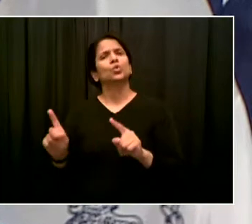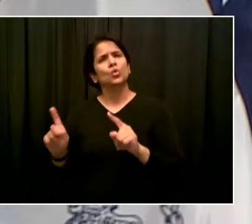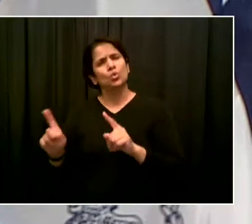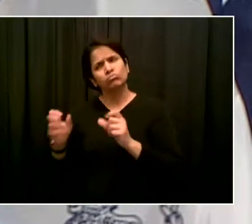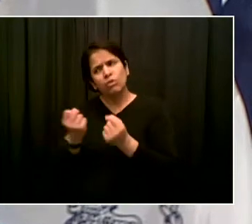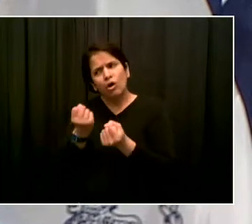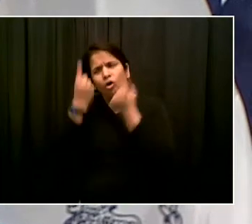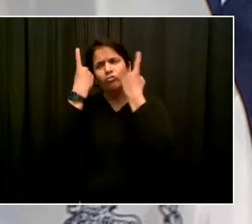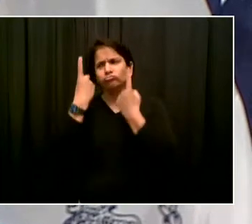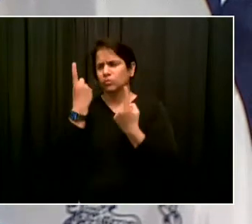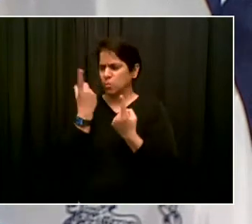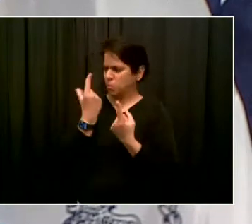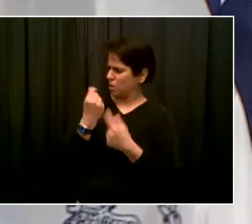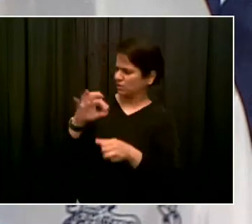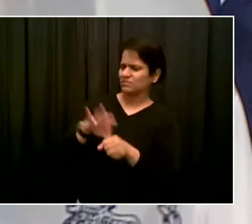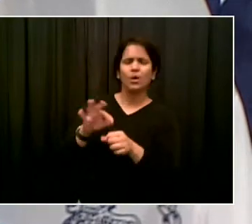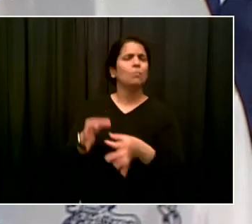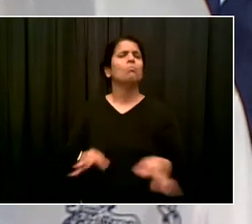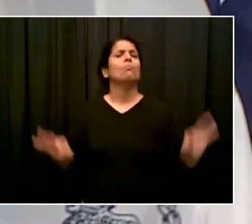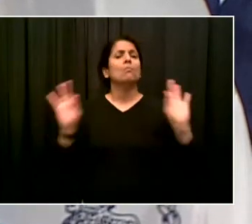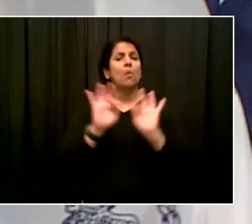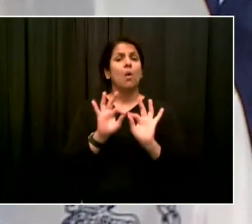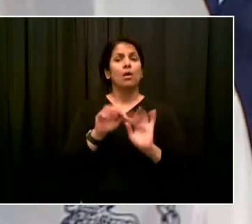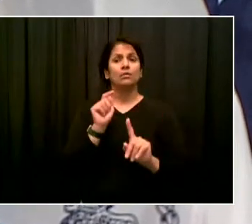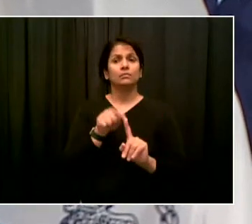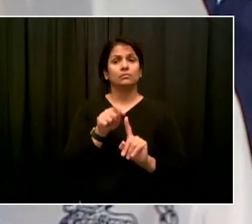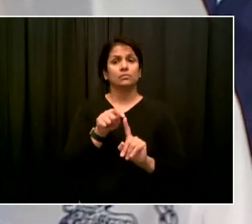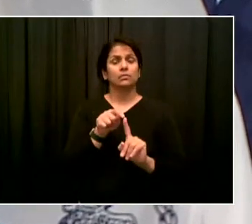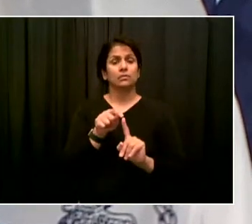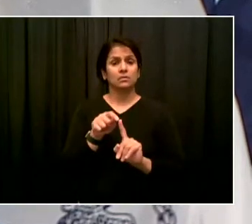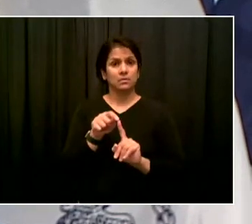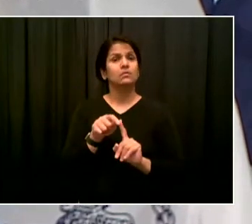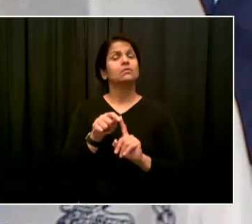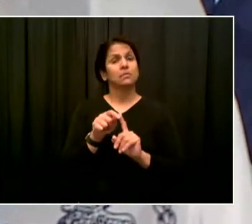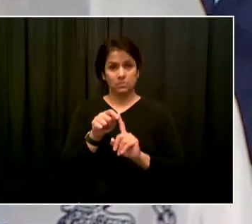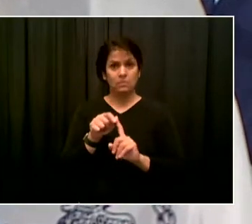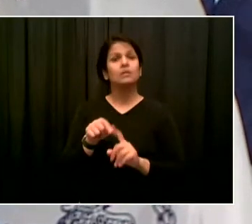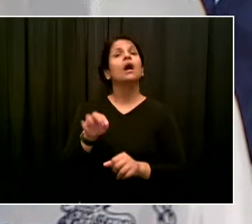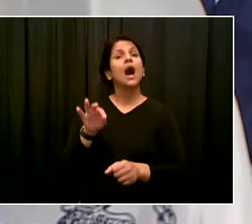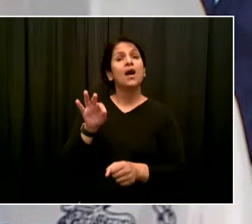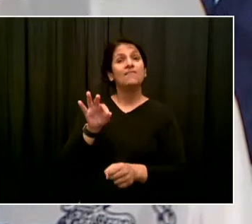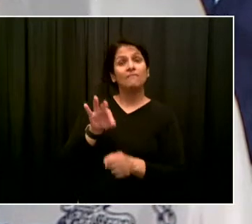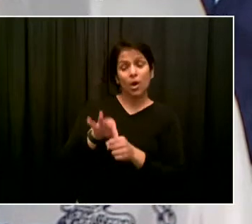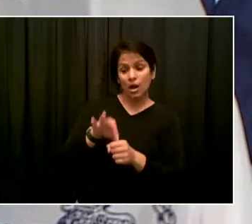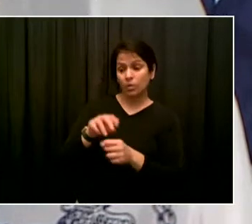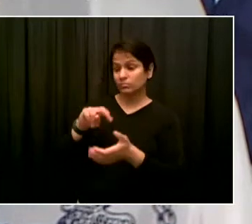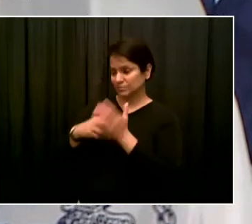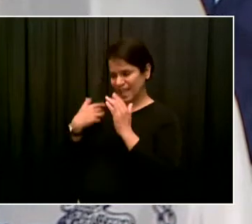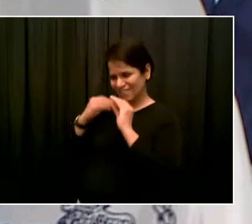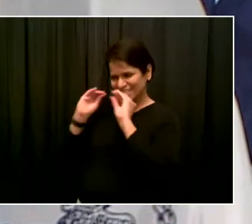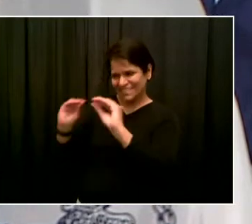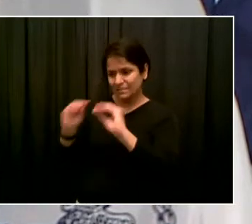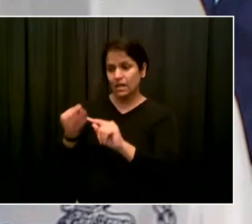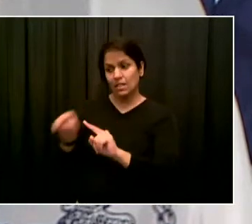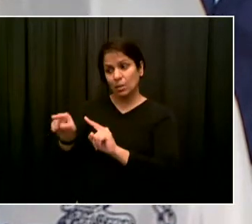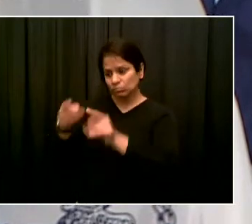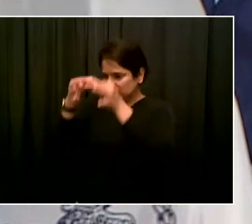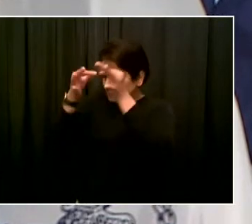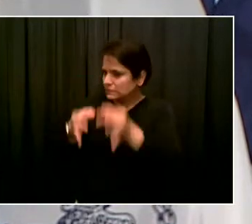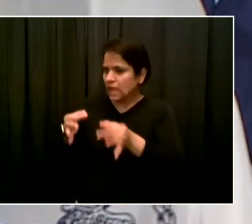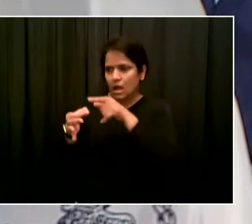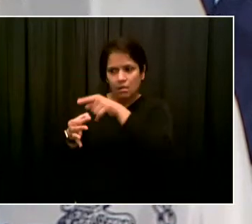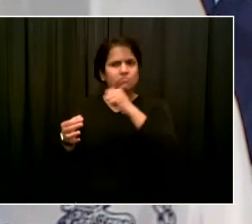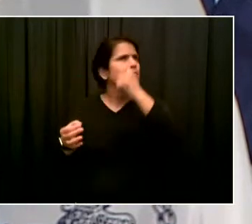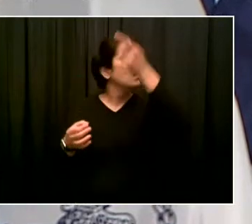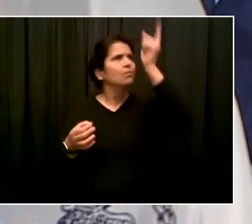law requiring this voter education effort so we can really help New Yorkers to understand ranked choice voting so it becomes something they're very